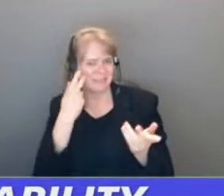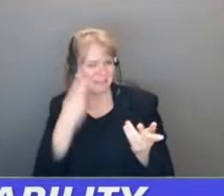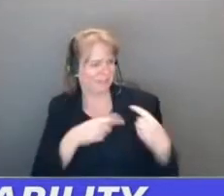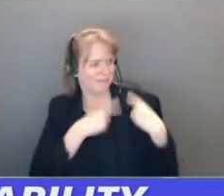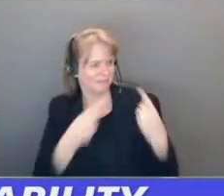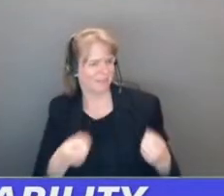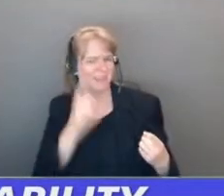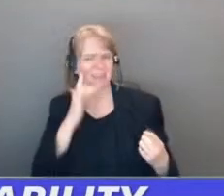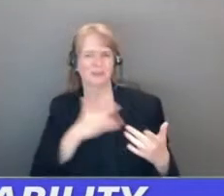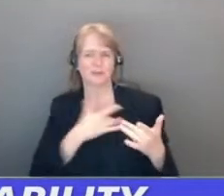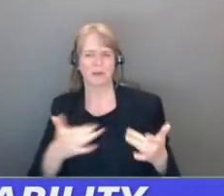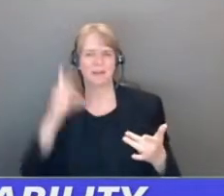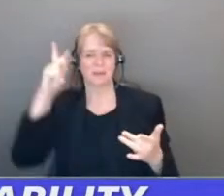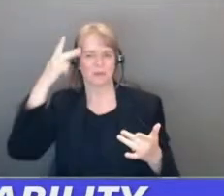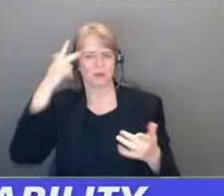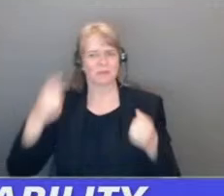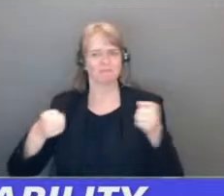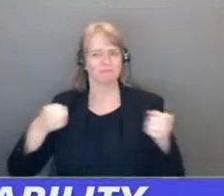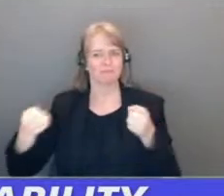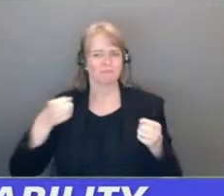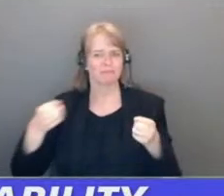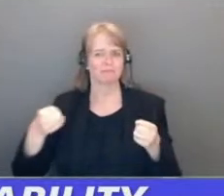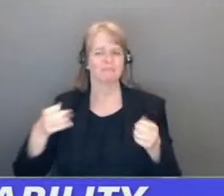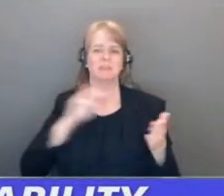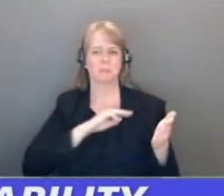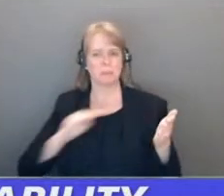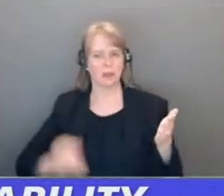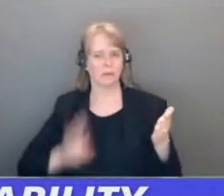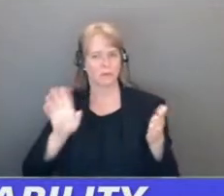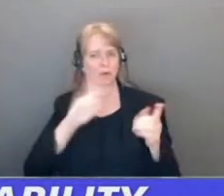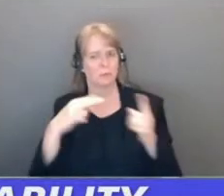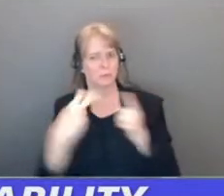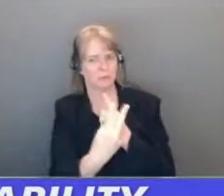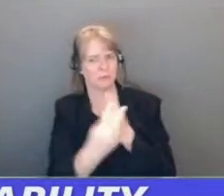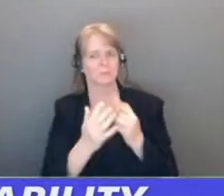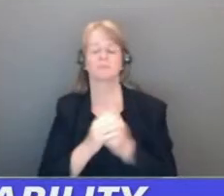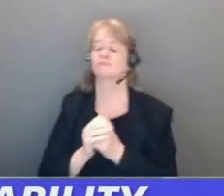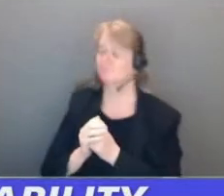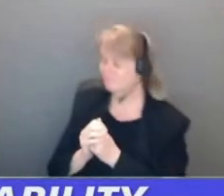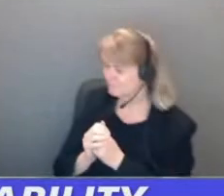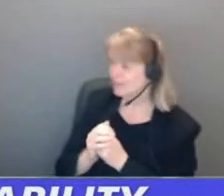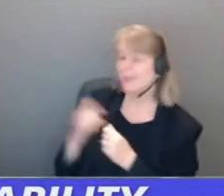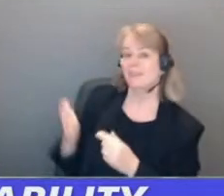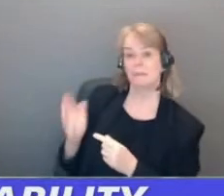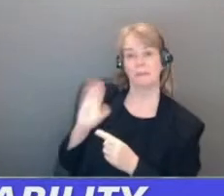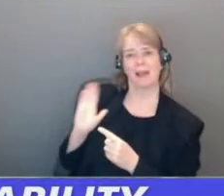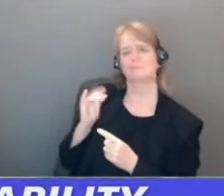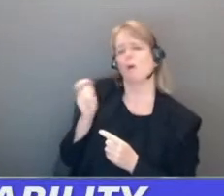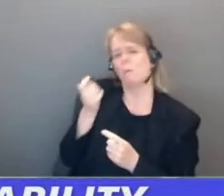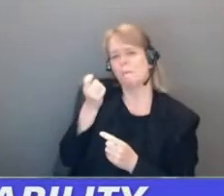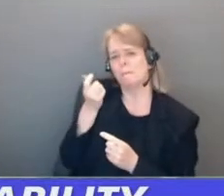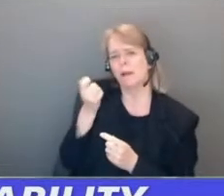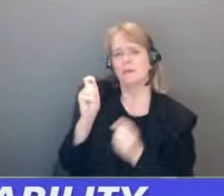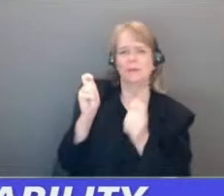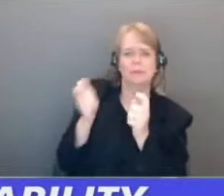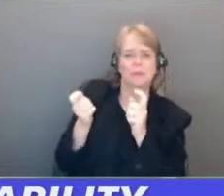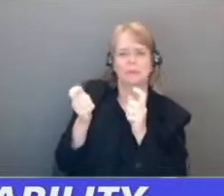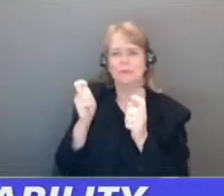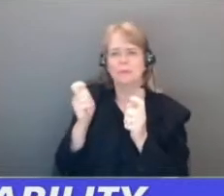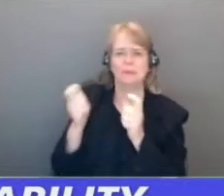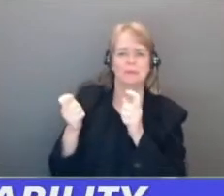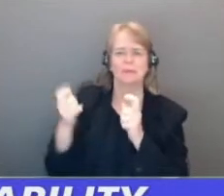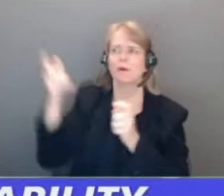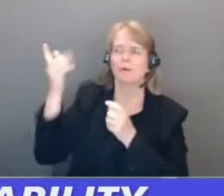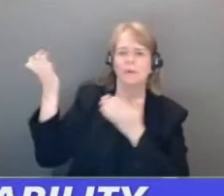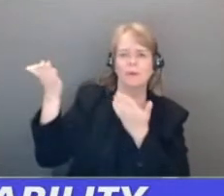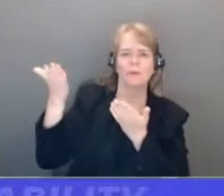in the province. Yeah, the past history really has been that there are minor tweaks and changes that come in